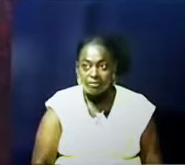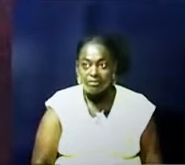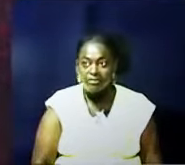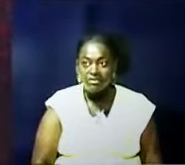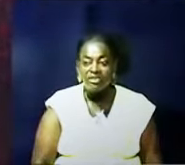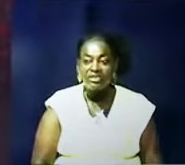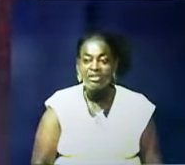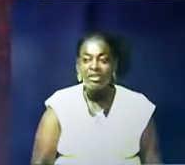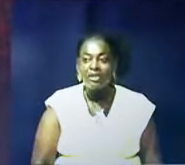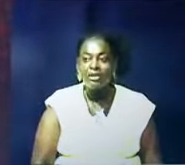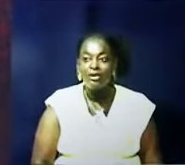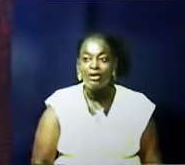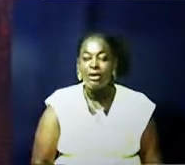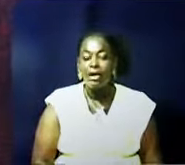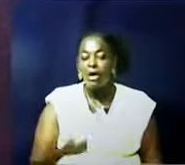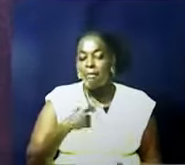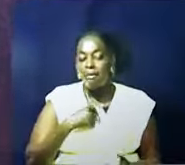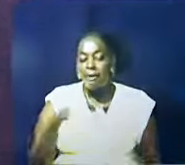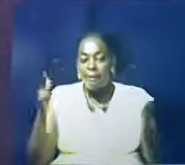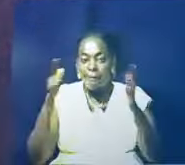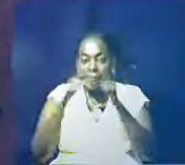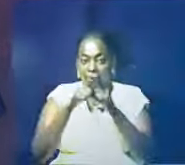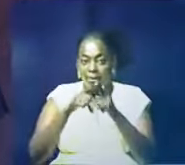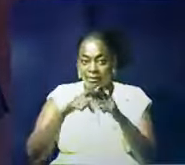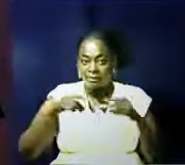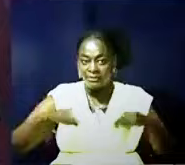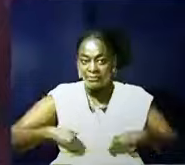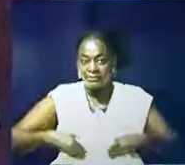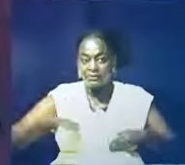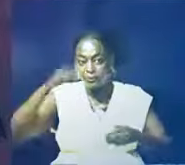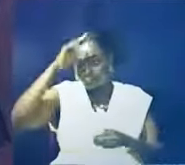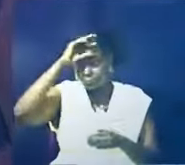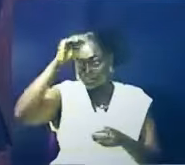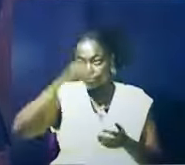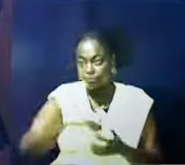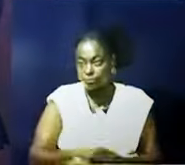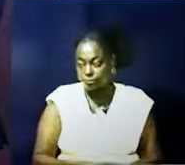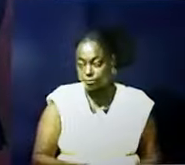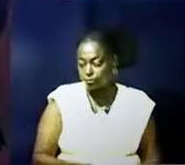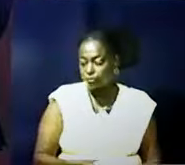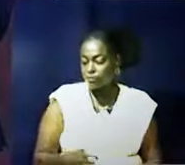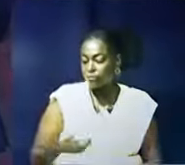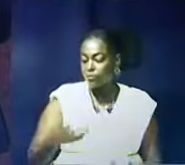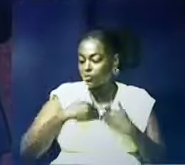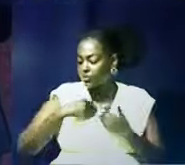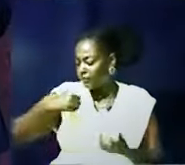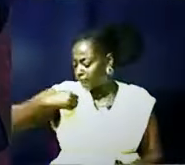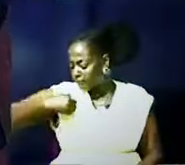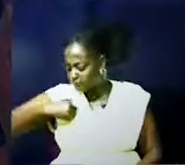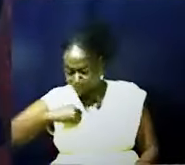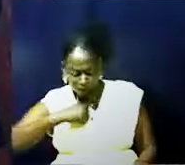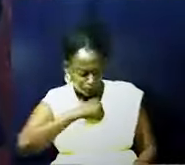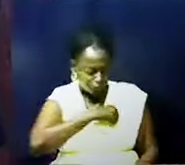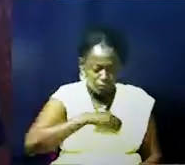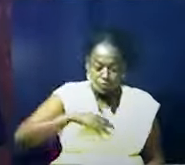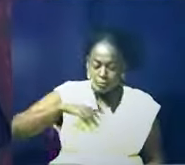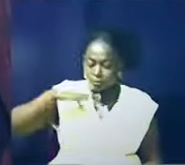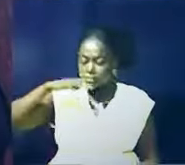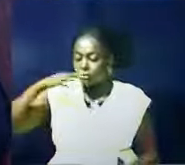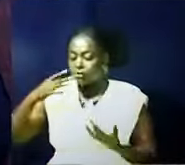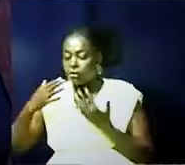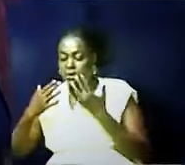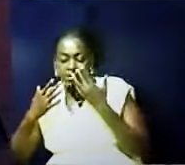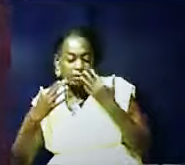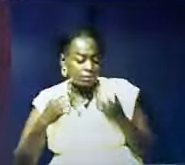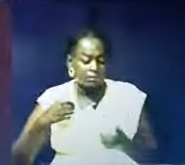Monsieur Abrantie. He has some perfume on his body. Oh, I do some beer or dear good